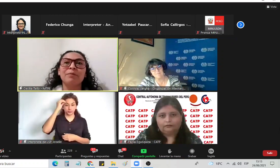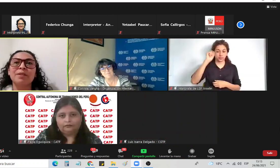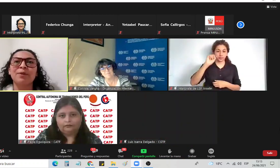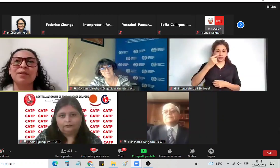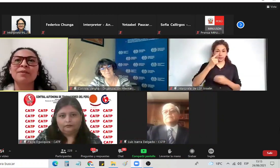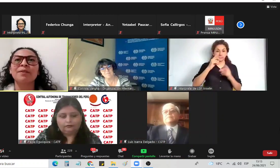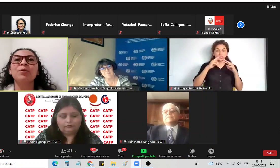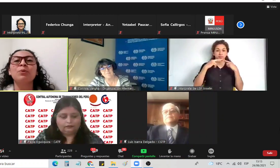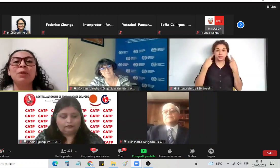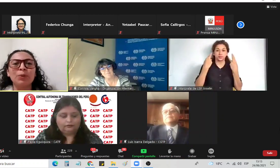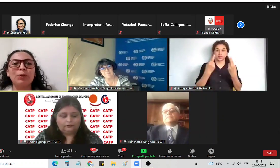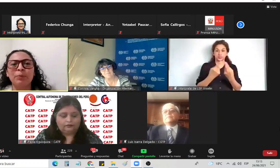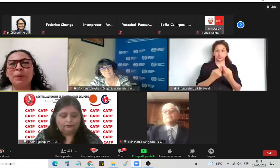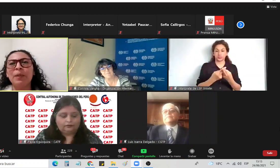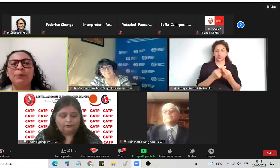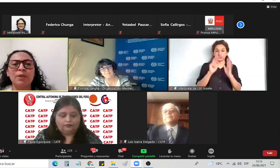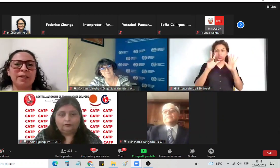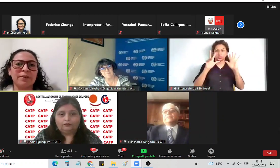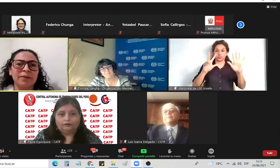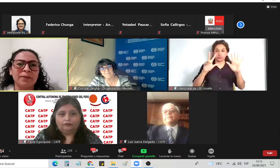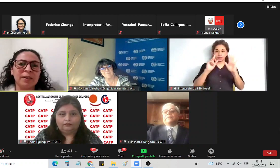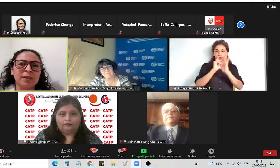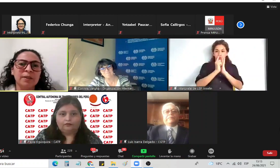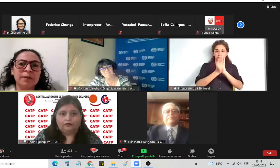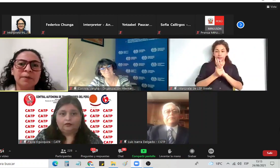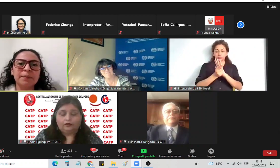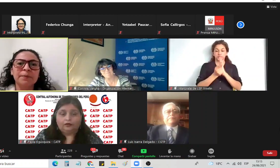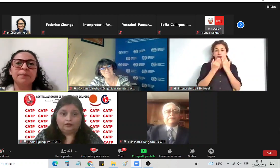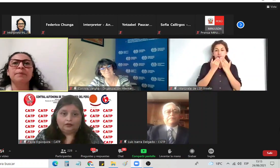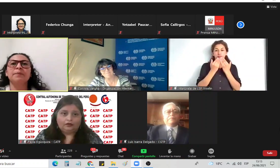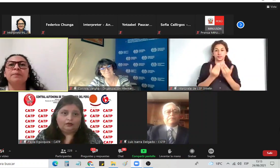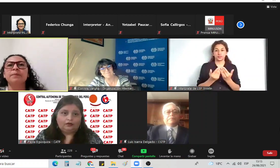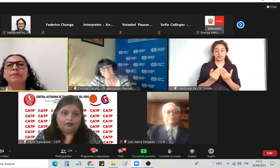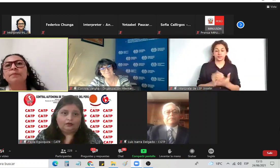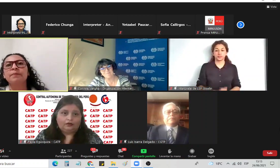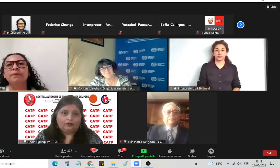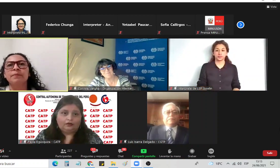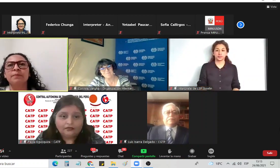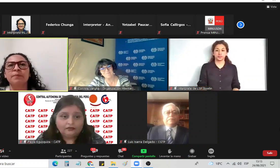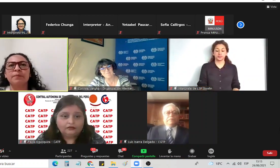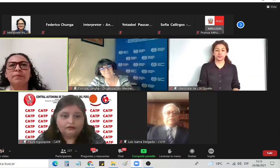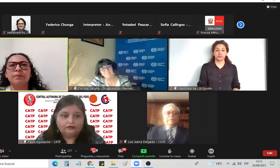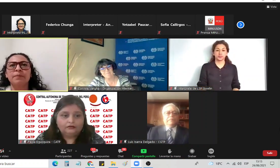her thoughts on the first round of intervention you have eight minutes paul